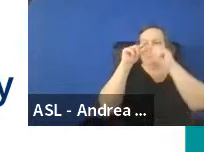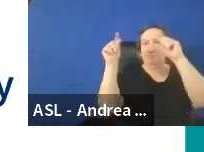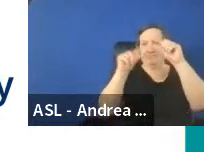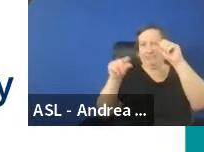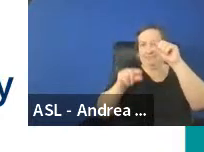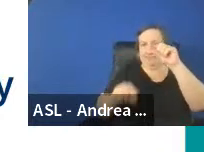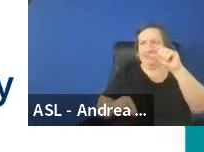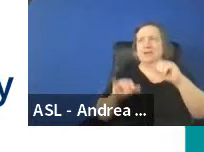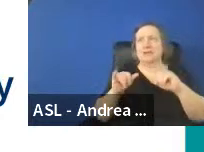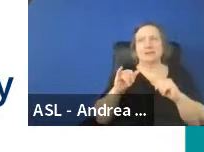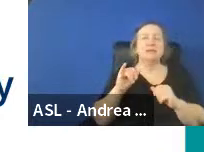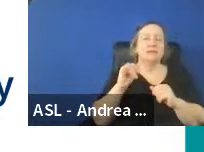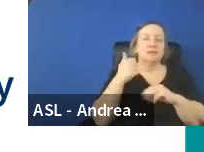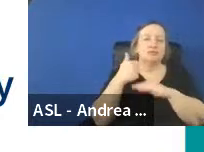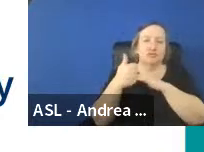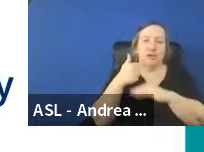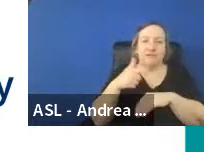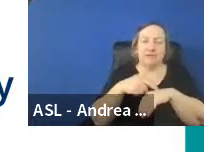time was ranked by